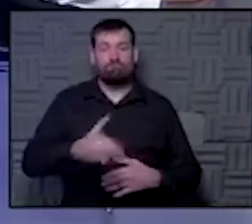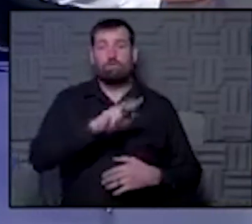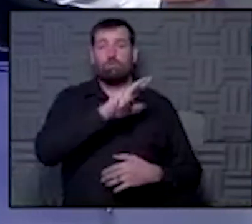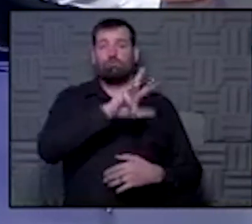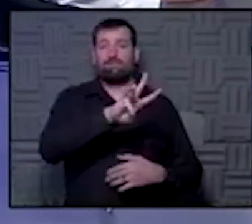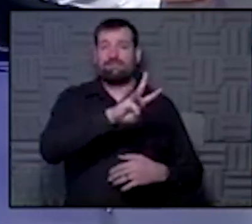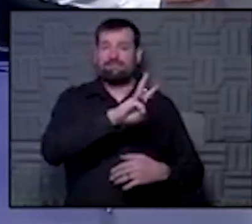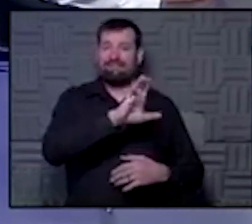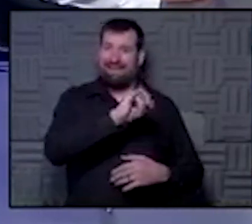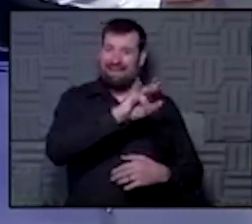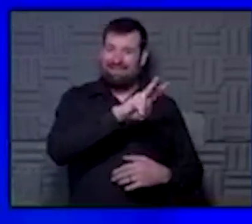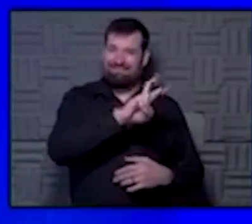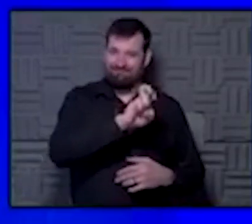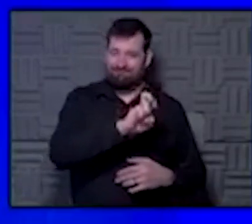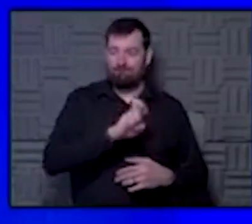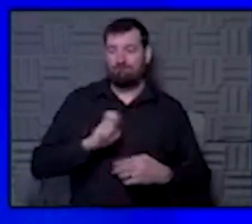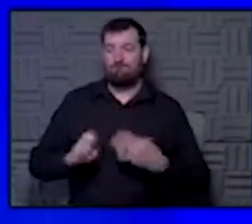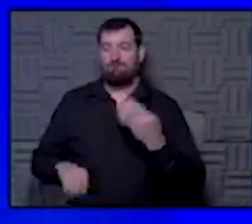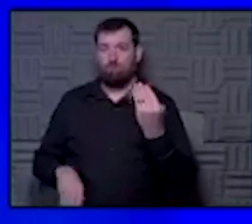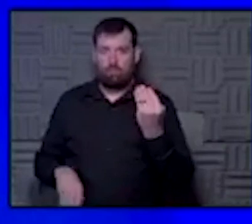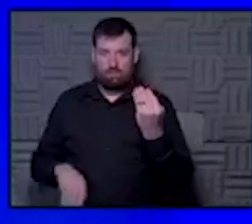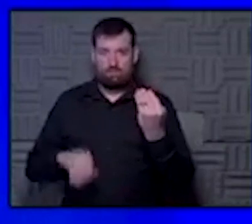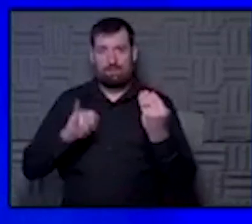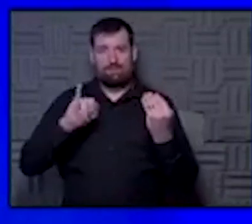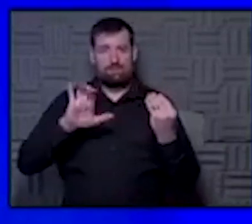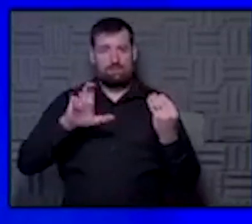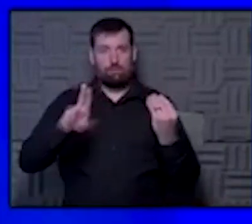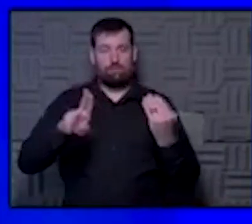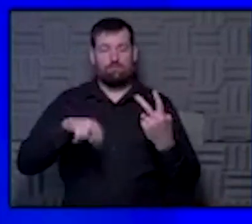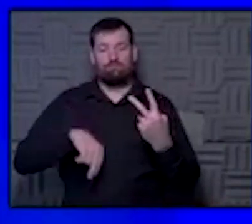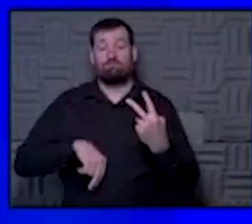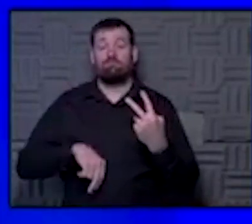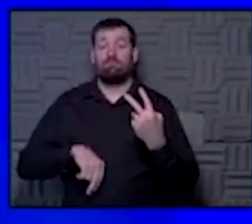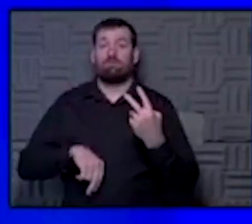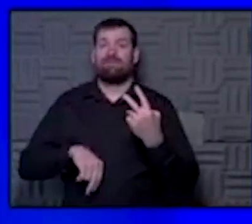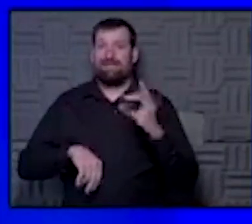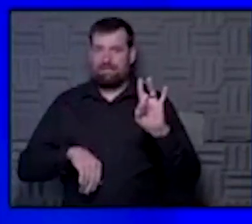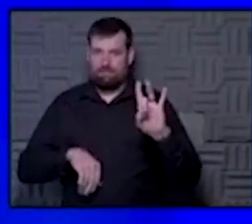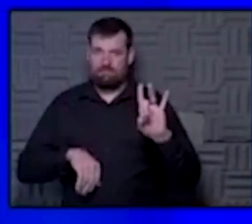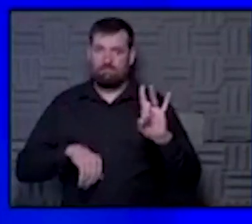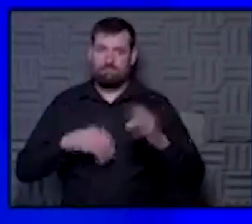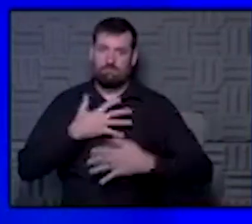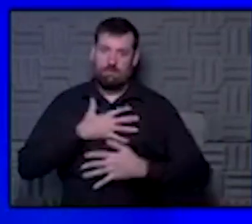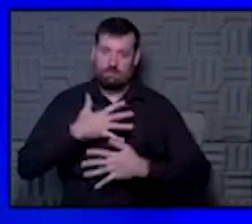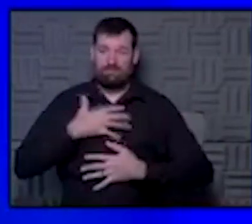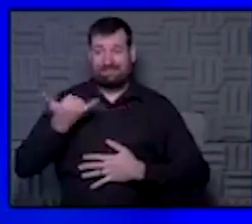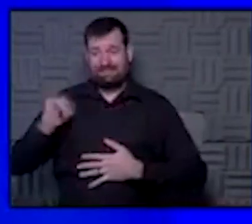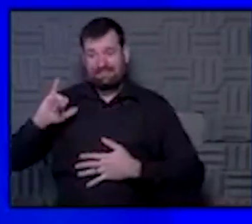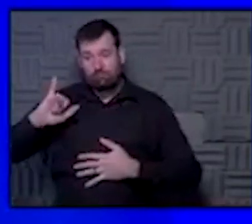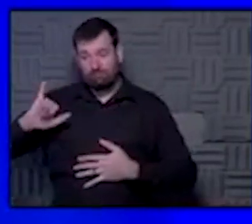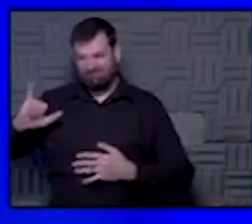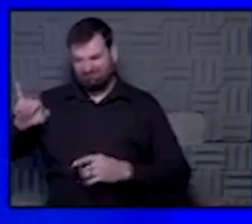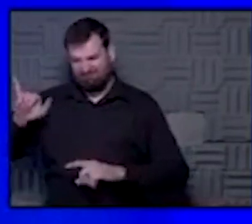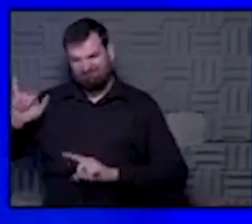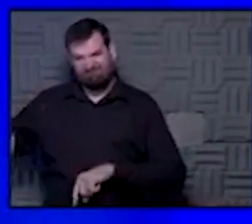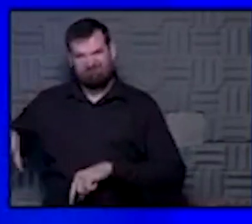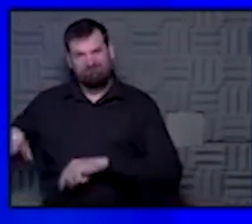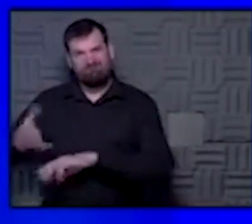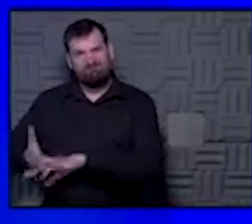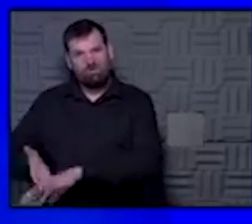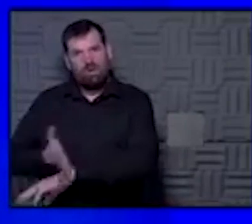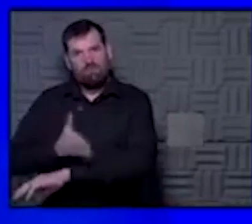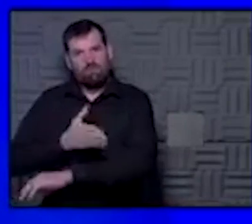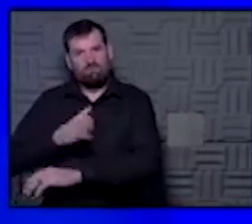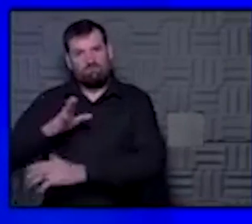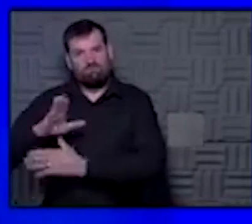active patients in, with 14 of those in the ICU and 8 of those on the vent. Ouch. Unfortunately, we still have 41 now who are